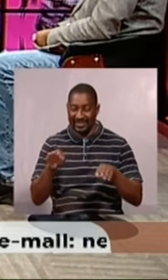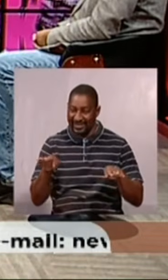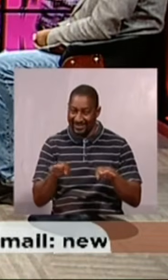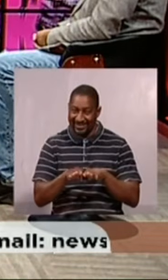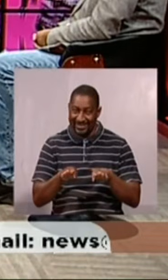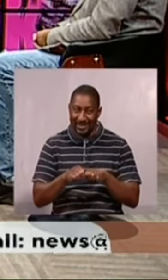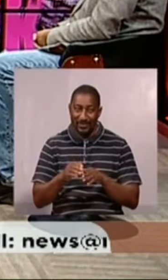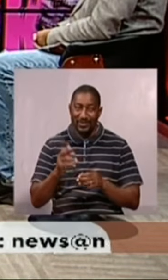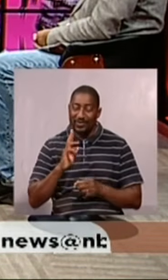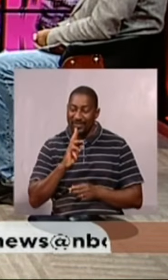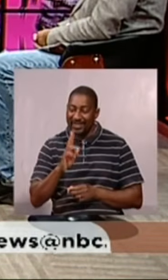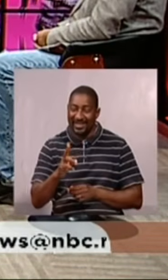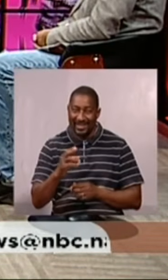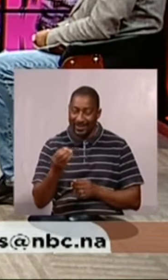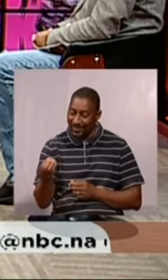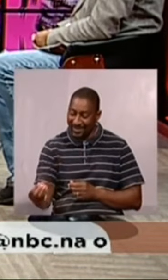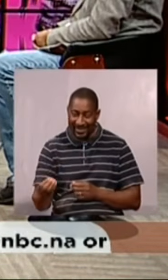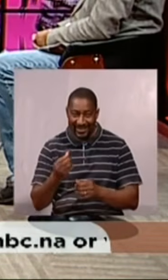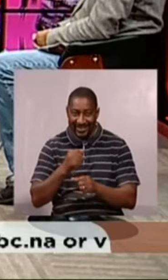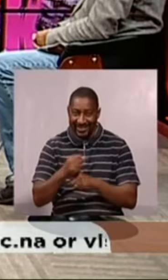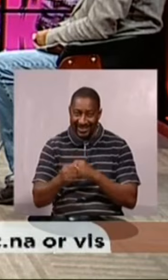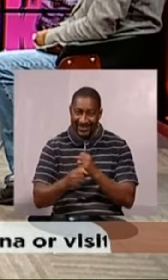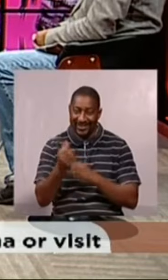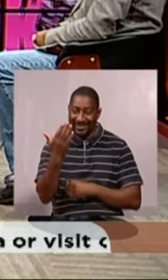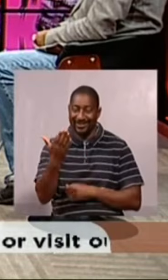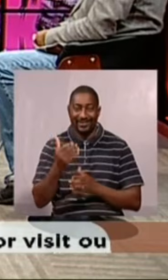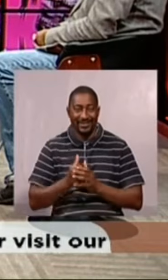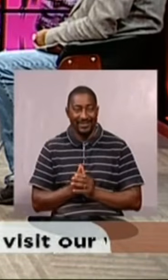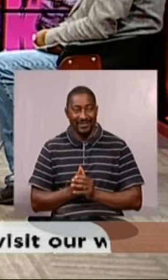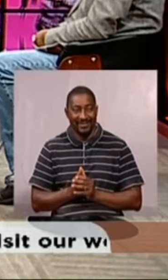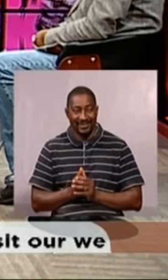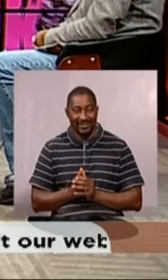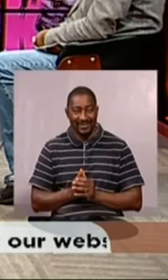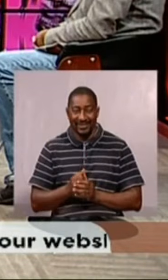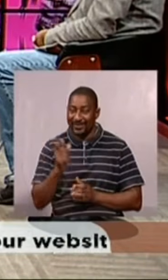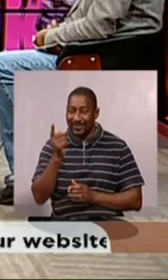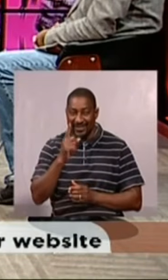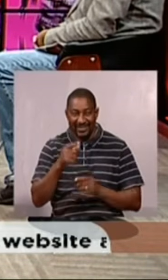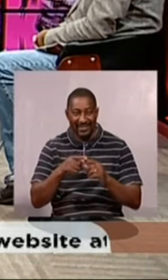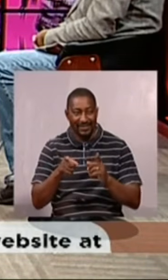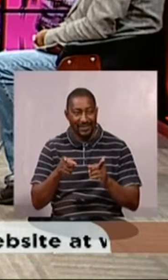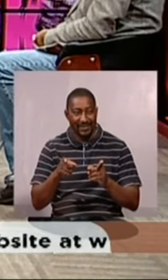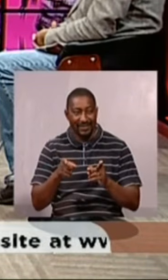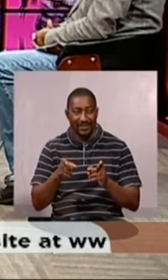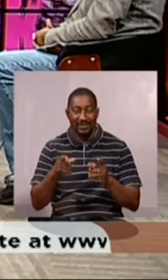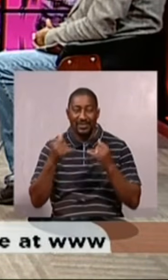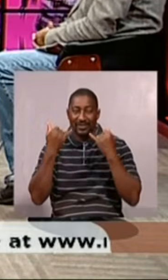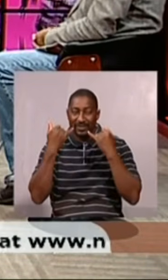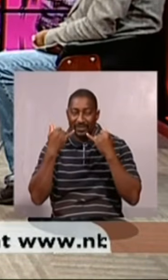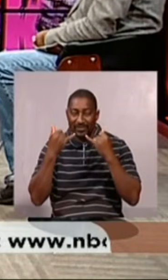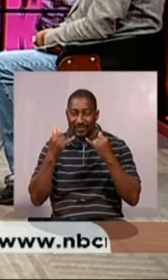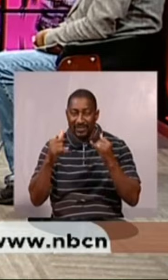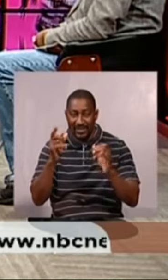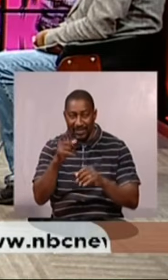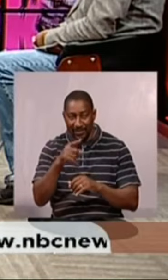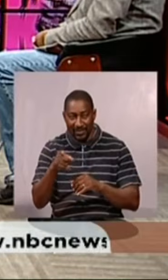difference between misinformation and disinformation. Because what's the difference? Well, I think disinformation is